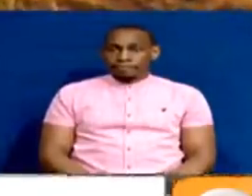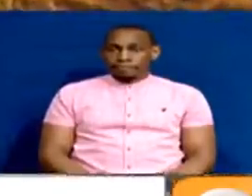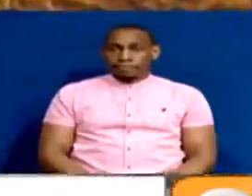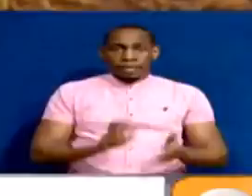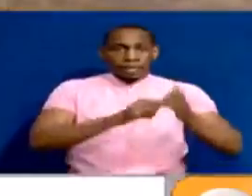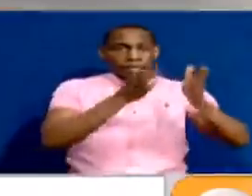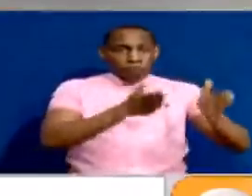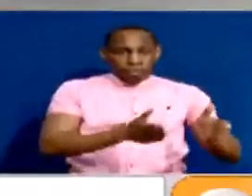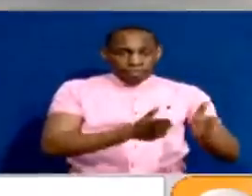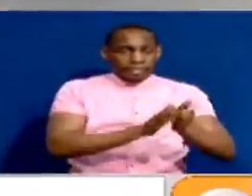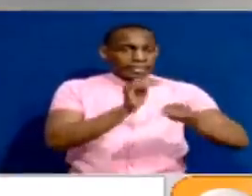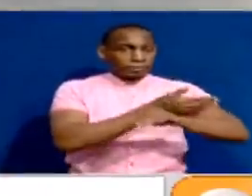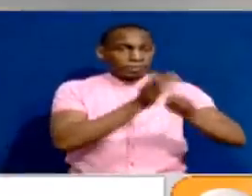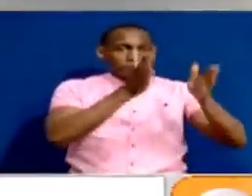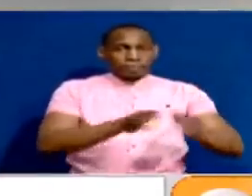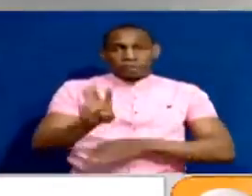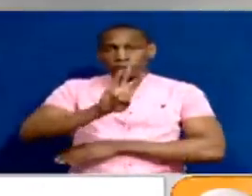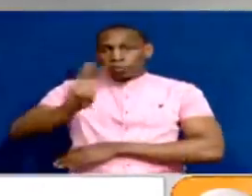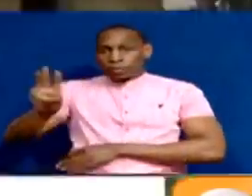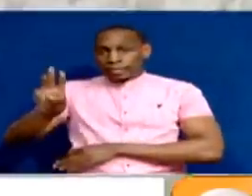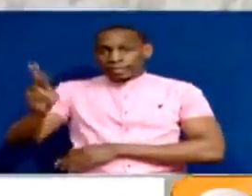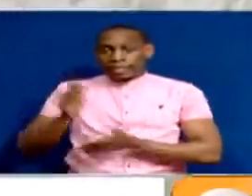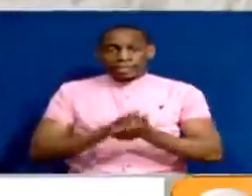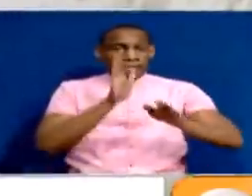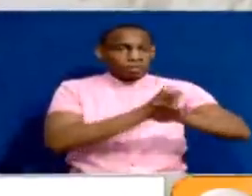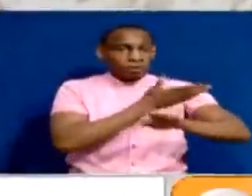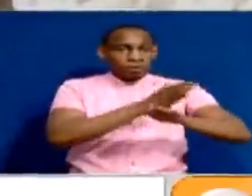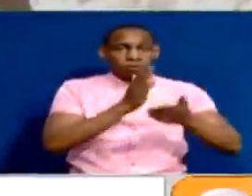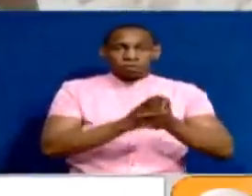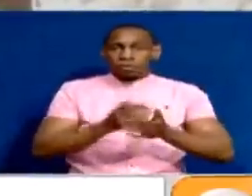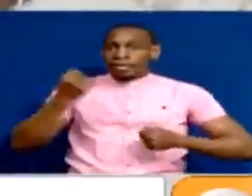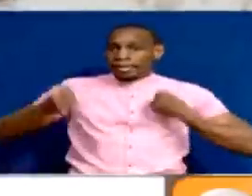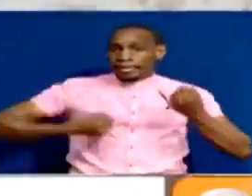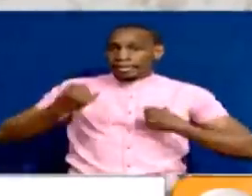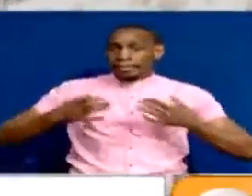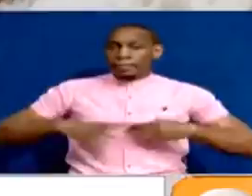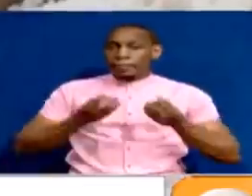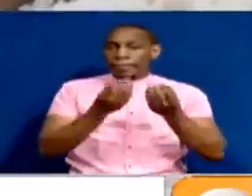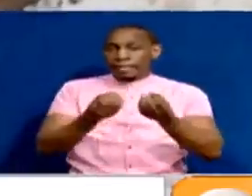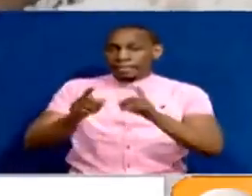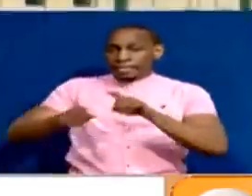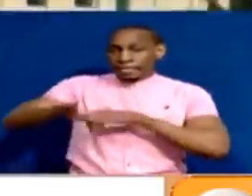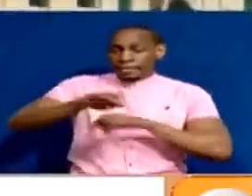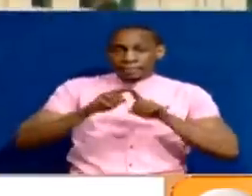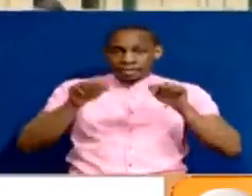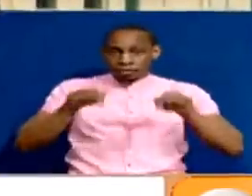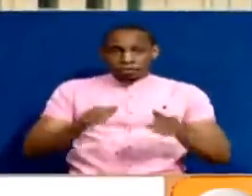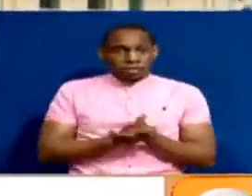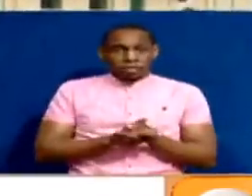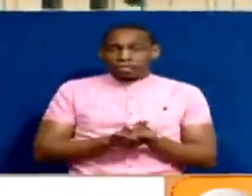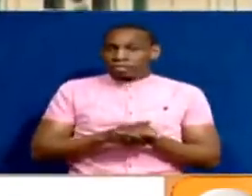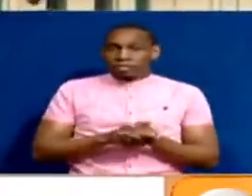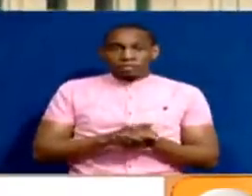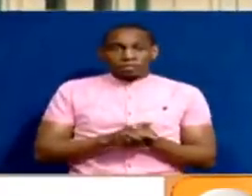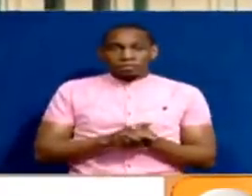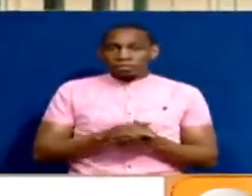Stephen Masinde is a popular musician in Western Kenya. His songs have dazzled many in the area. But today, there was not